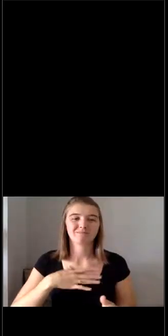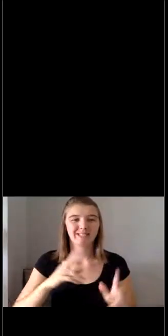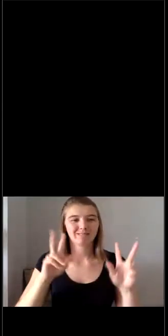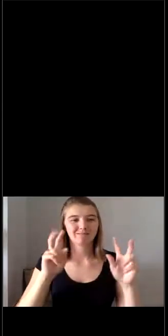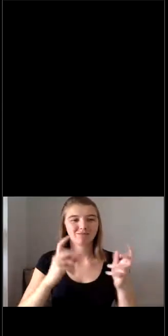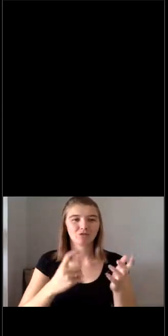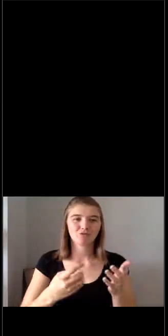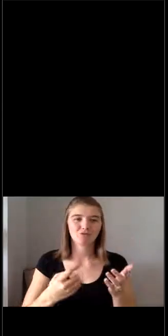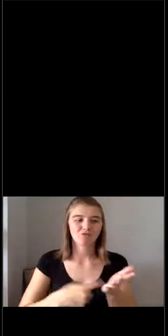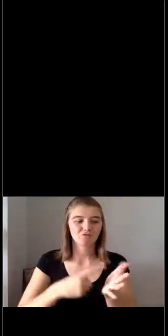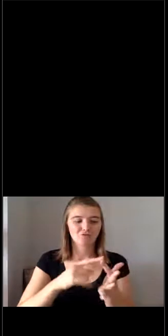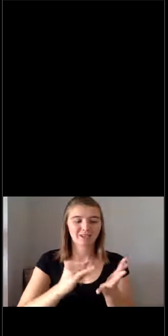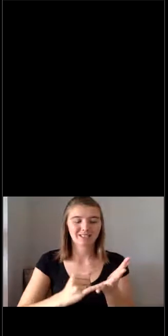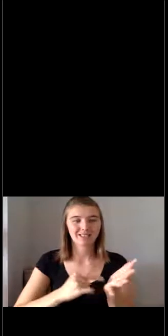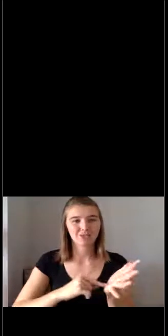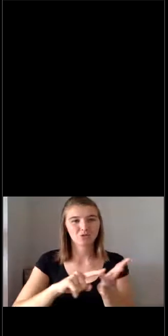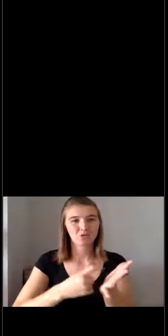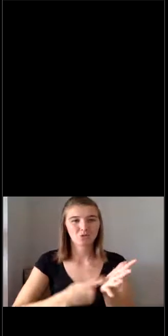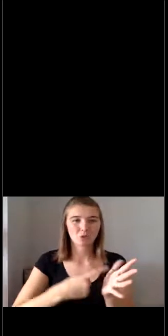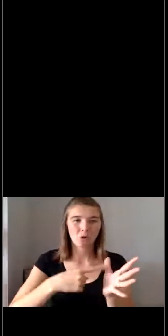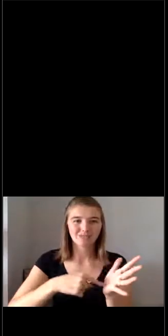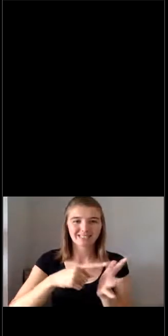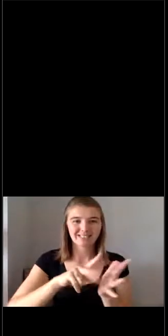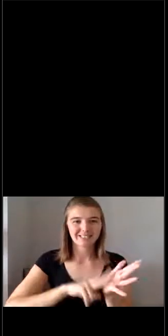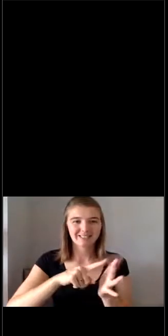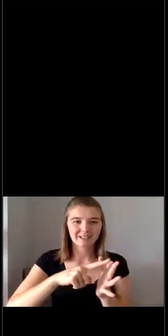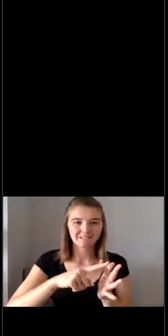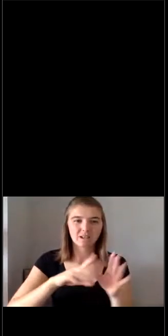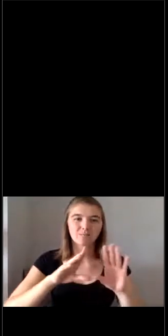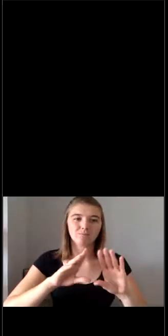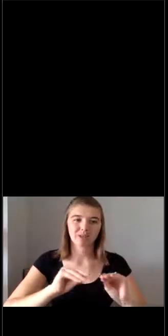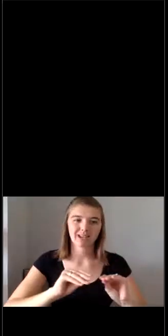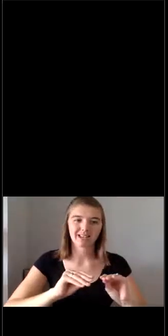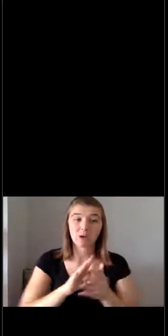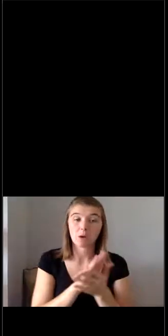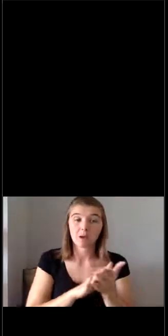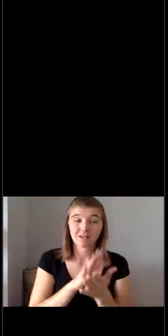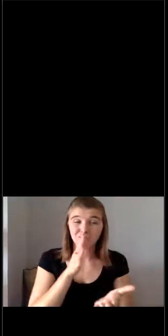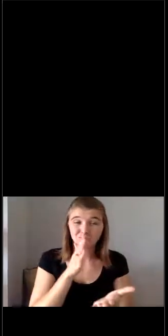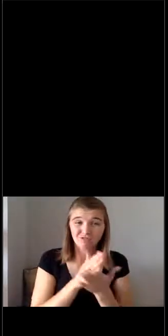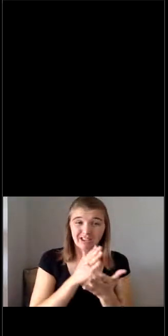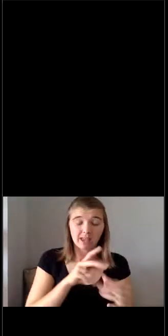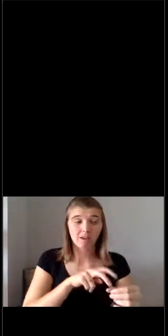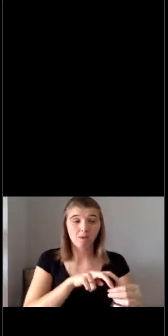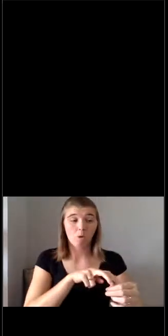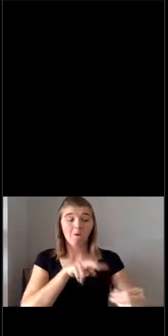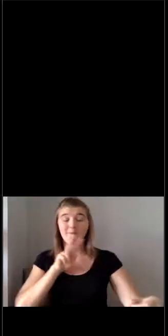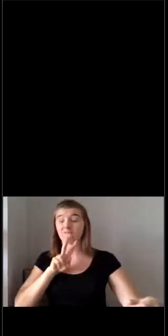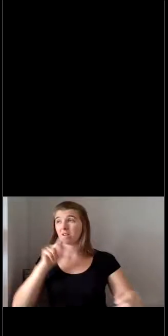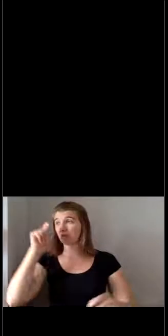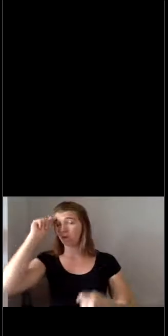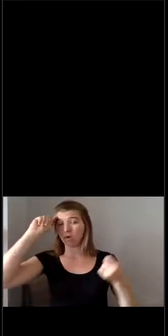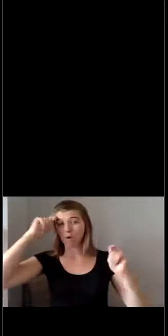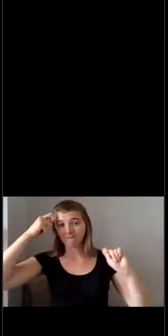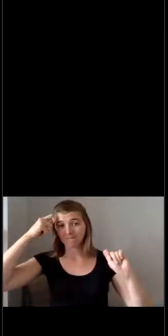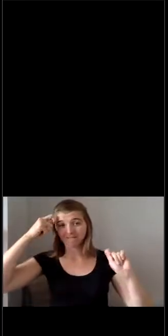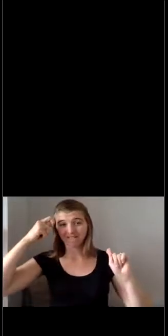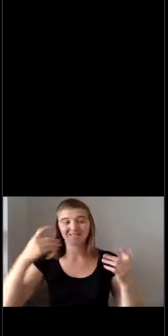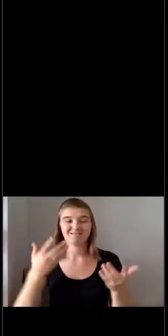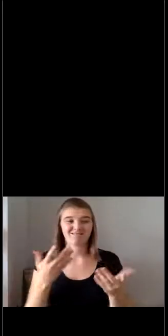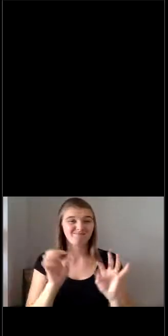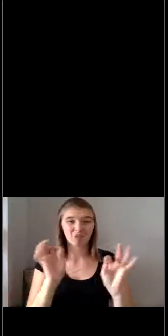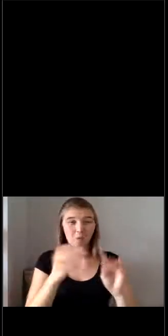is a moment to disconnect from work and the work environment. It's also a moment to disconnect from distraction. We know there are hundreds of studies identifying